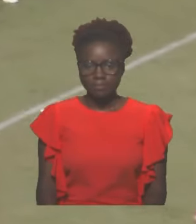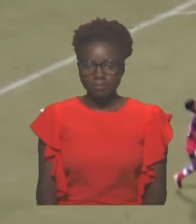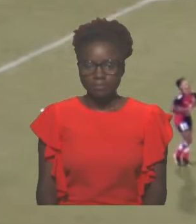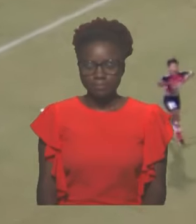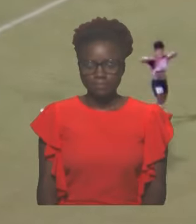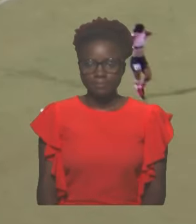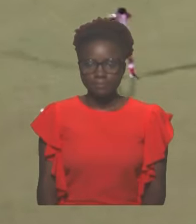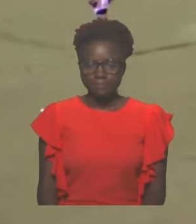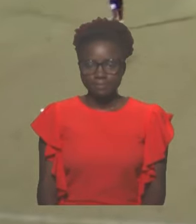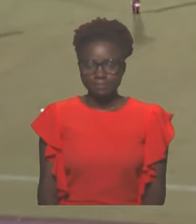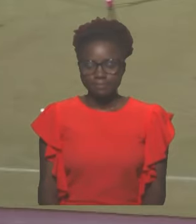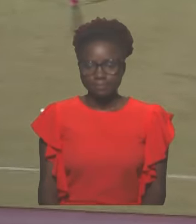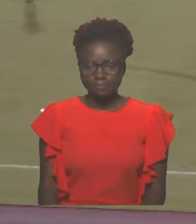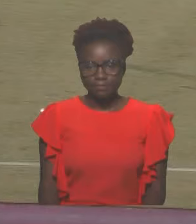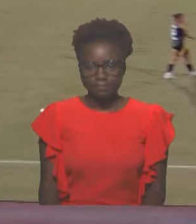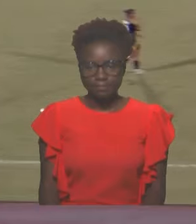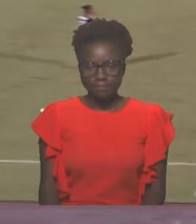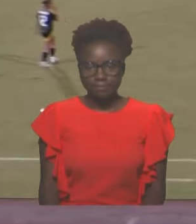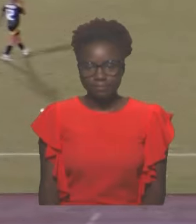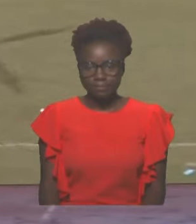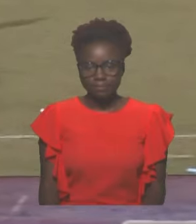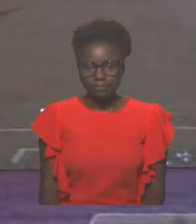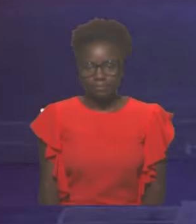Adrian Lazar, TTT Sport.